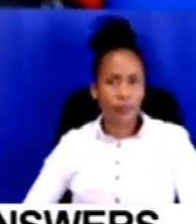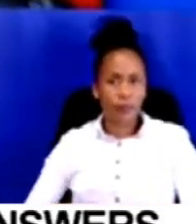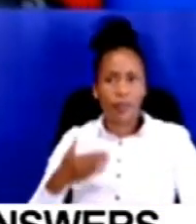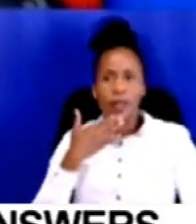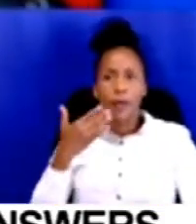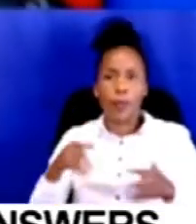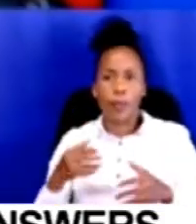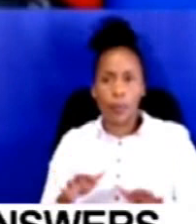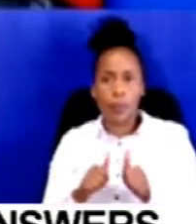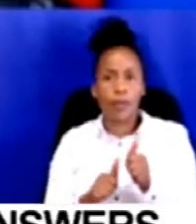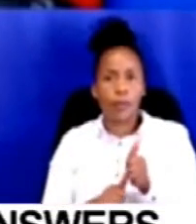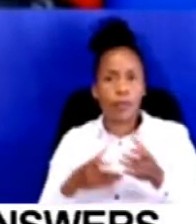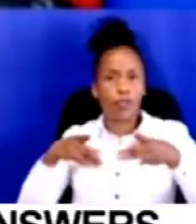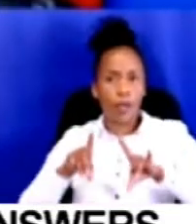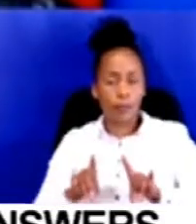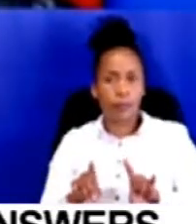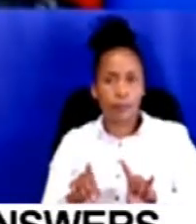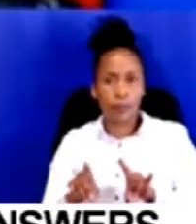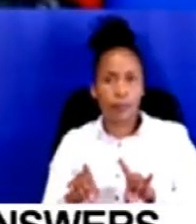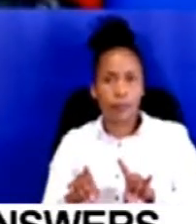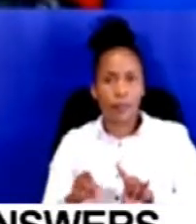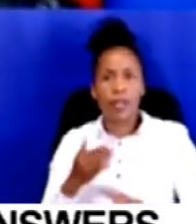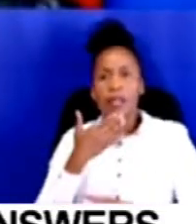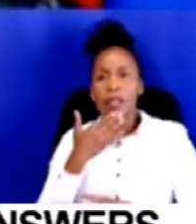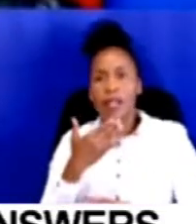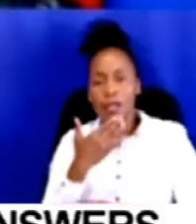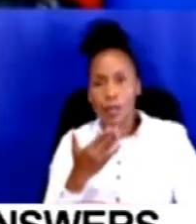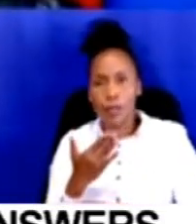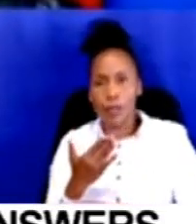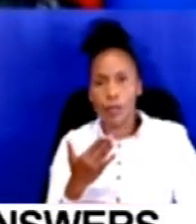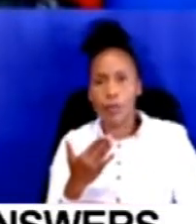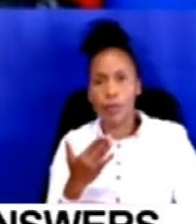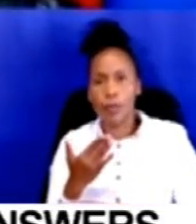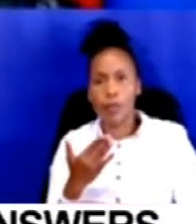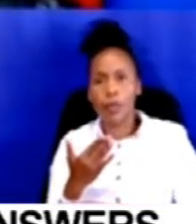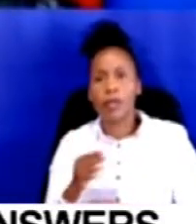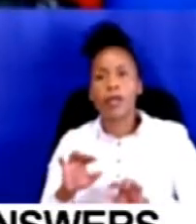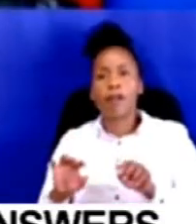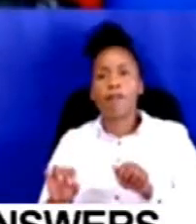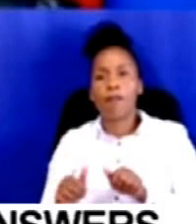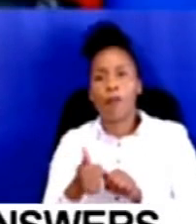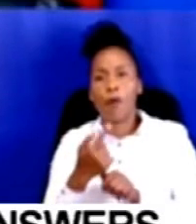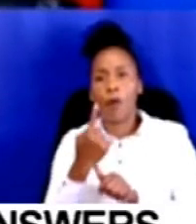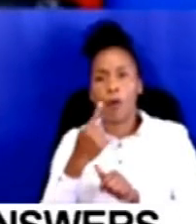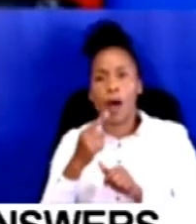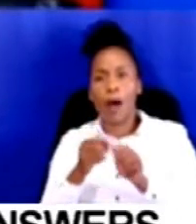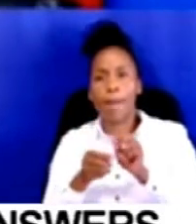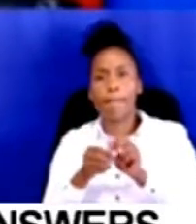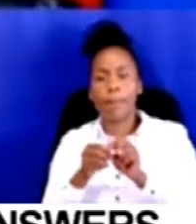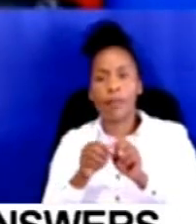Thank you very much, Deputy Chair. Thanks to the follow-up question from the Chief